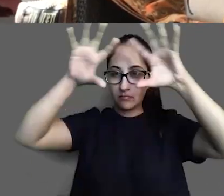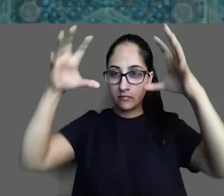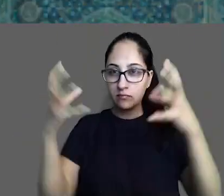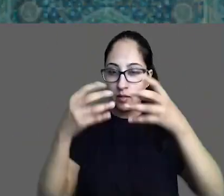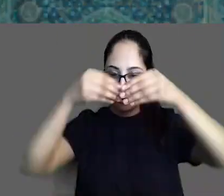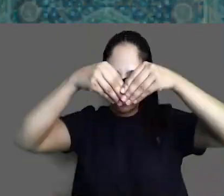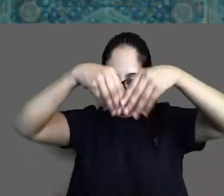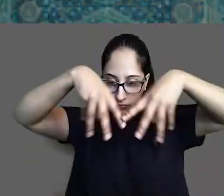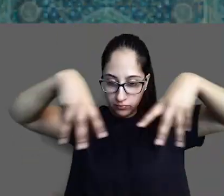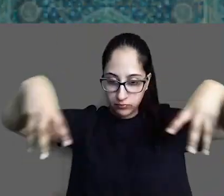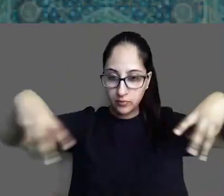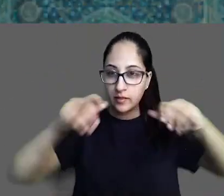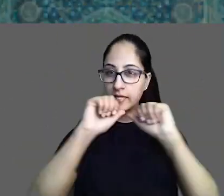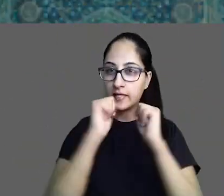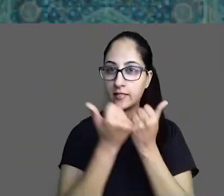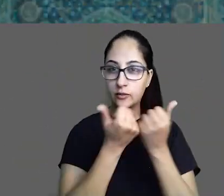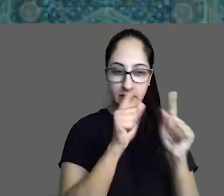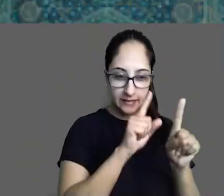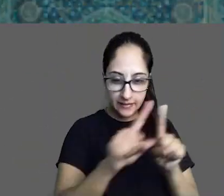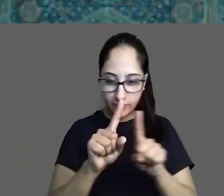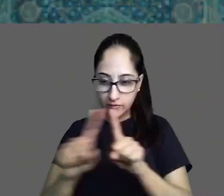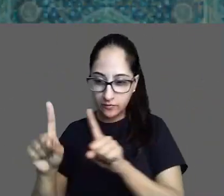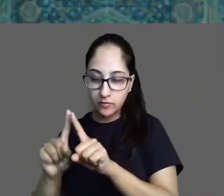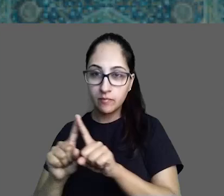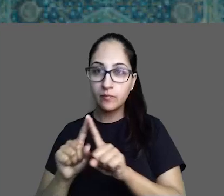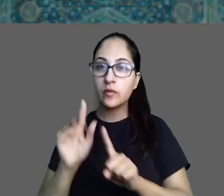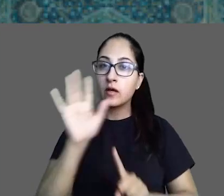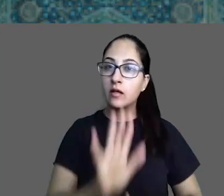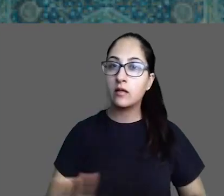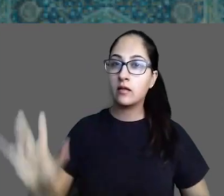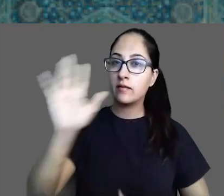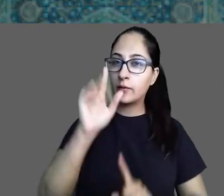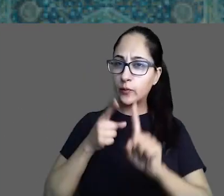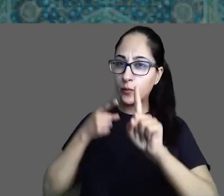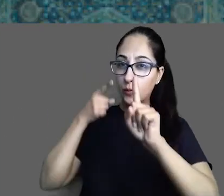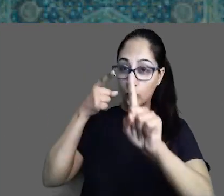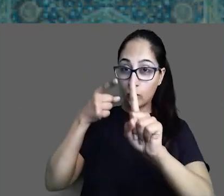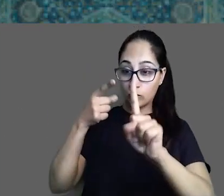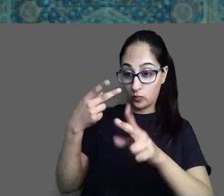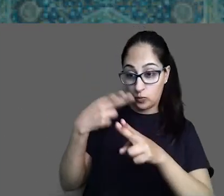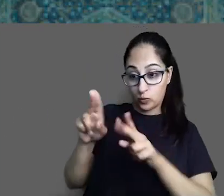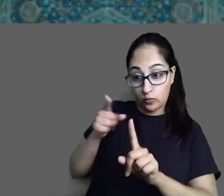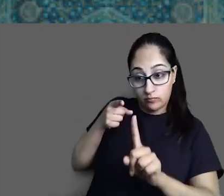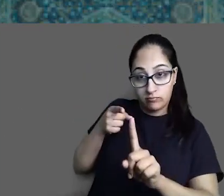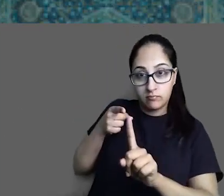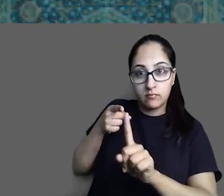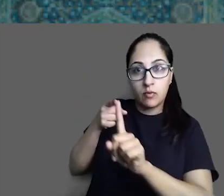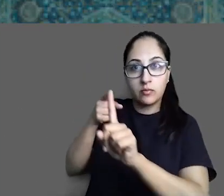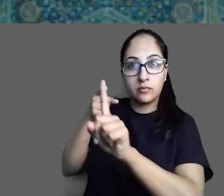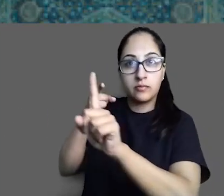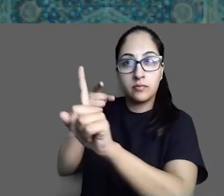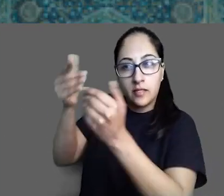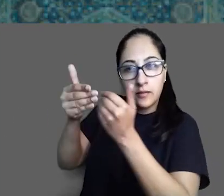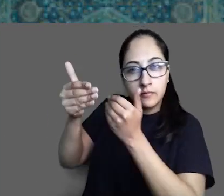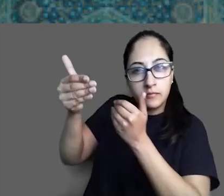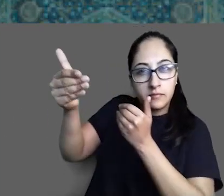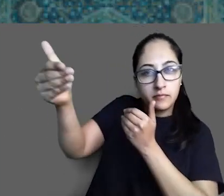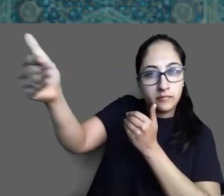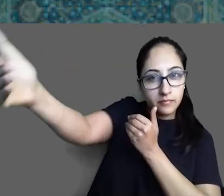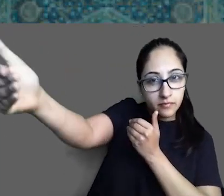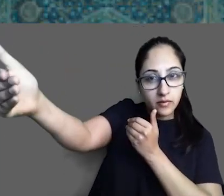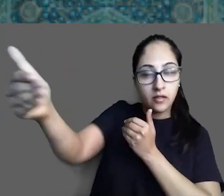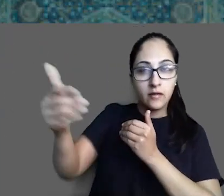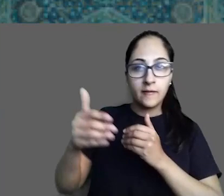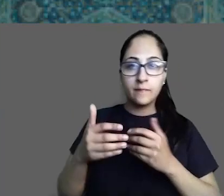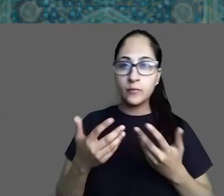right? And I'm just curious how in that kind of scenario, how do you measure success with a program like this?